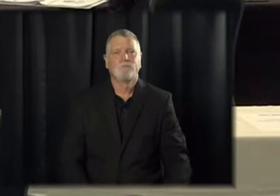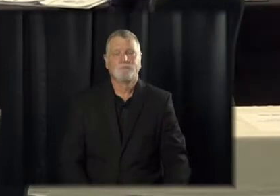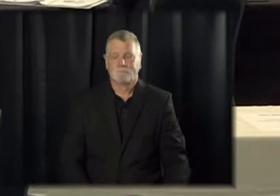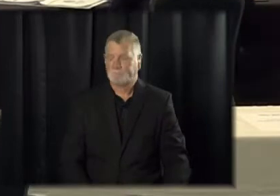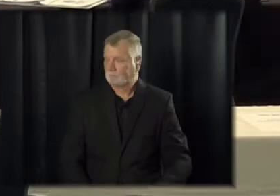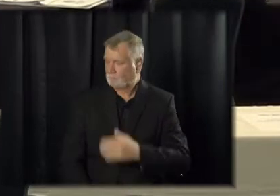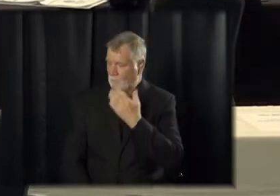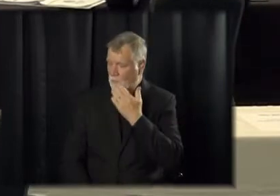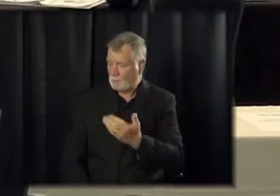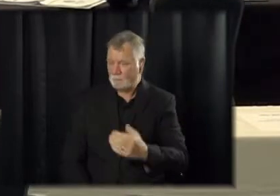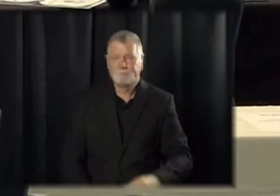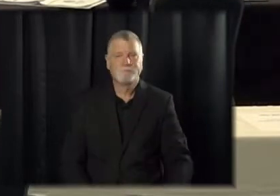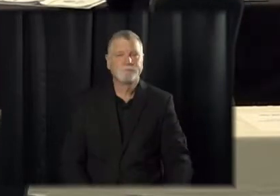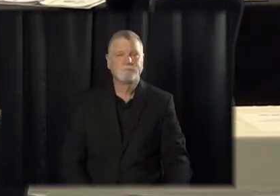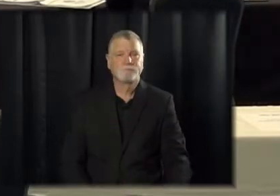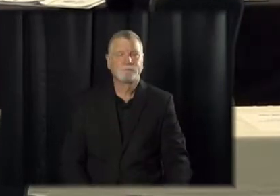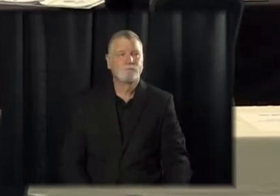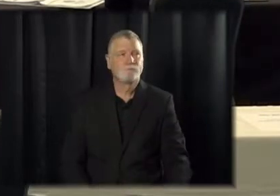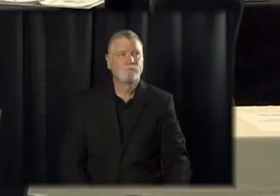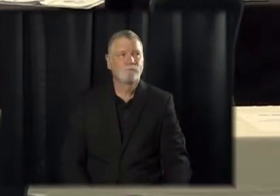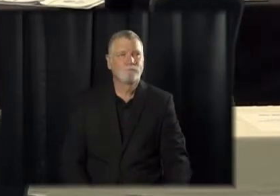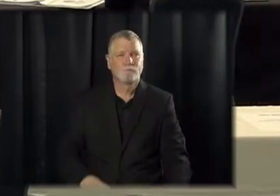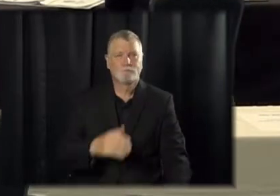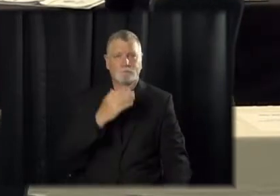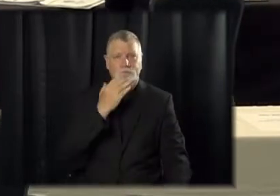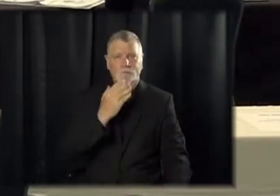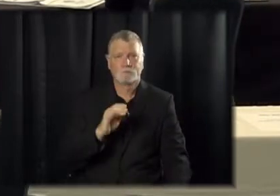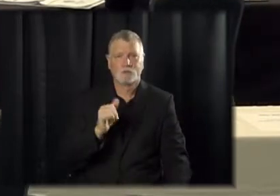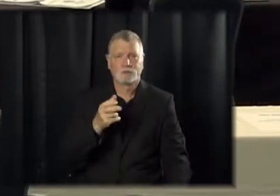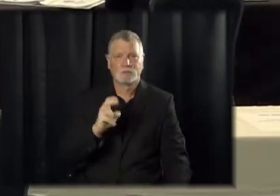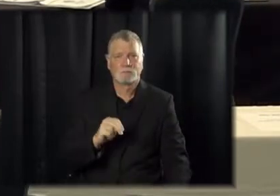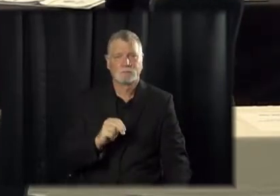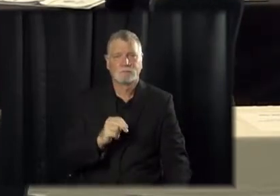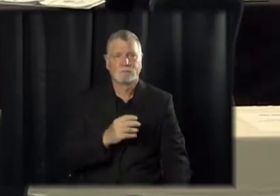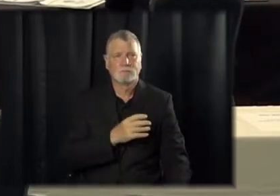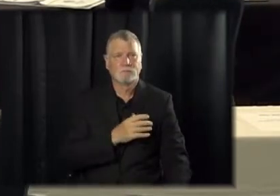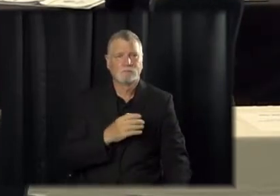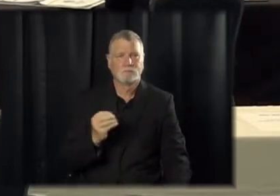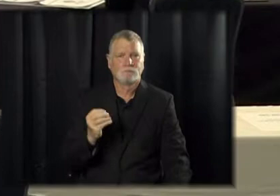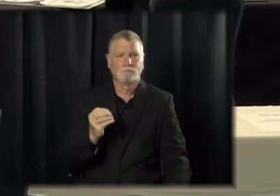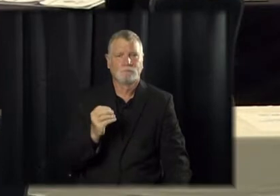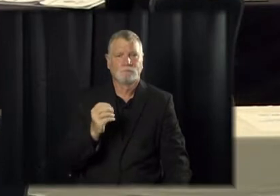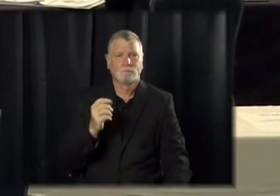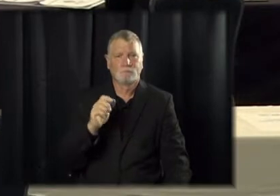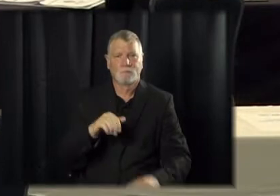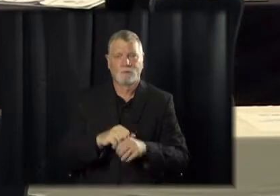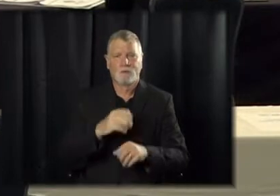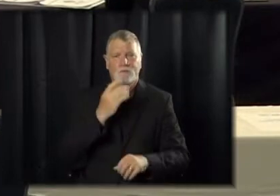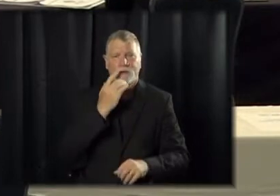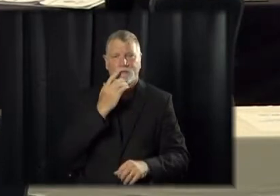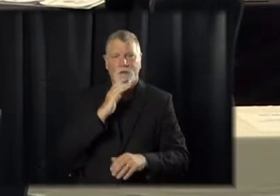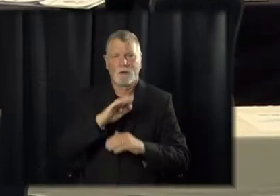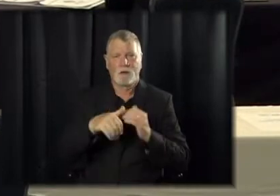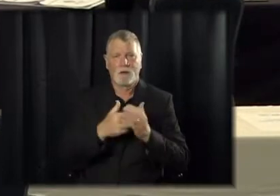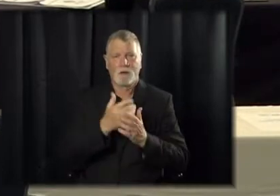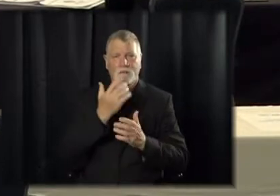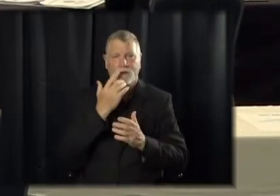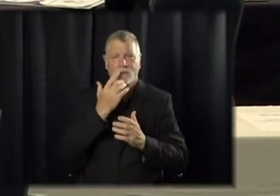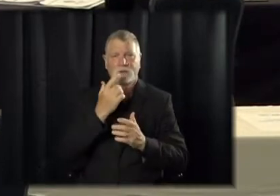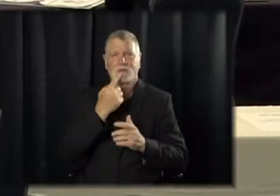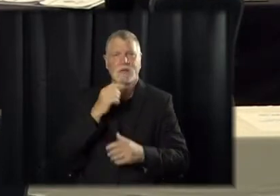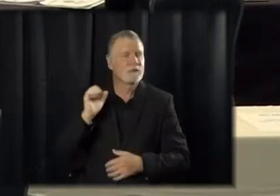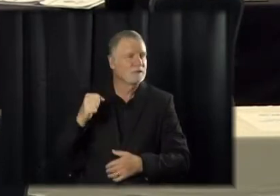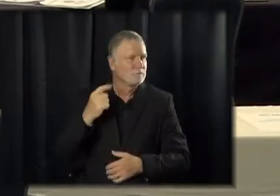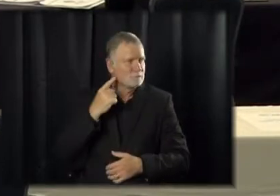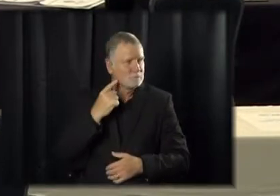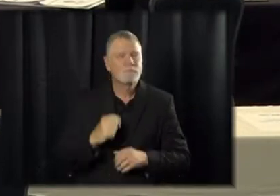Second? I second. Thank you, Justin. Once again, I'll begin with those in favor. Would all in favor please say